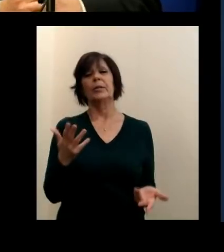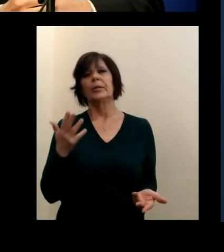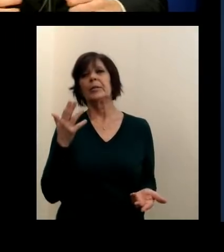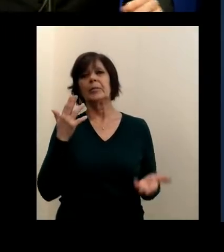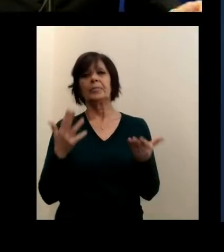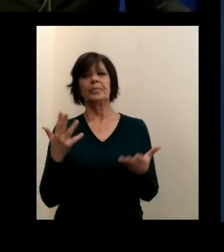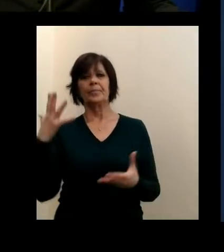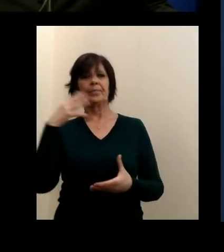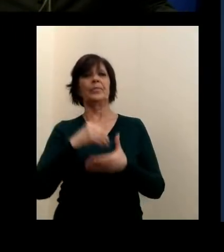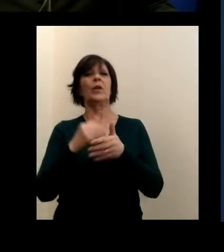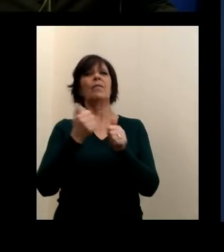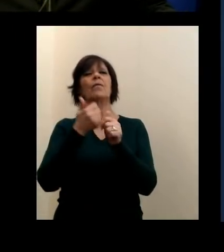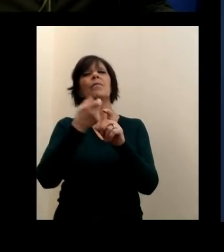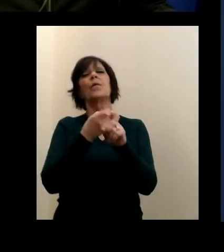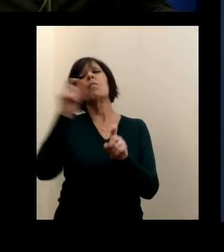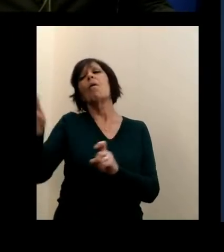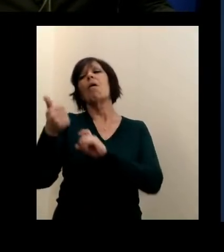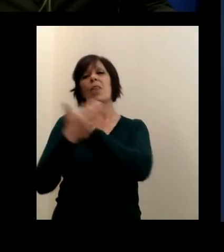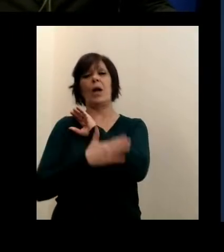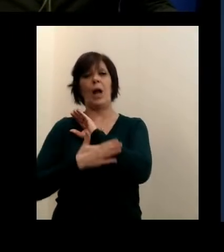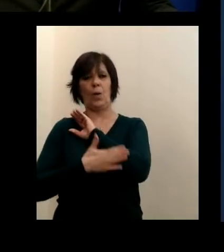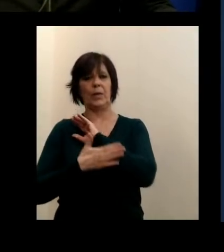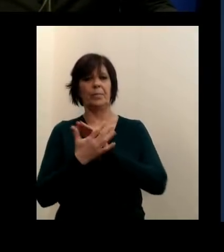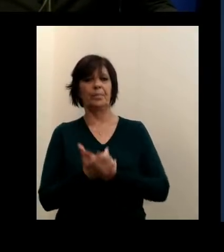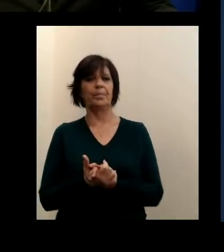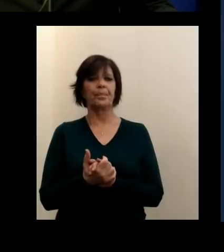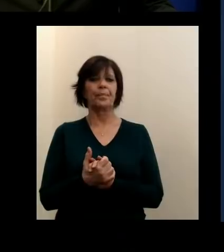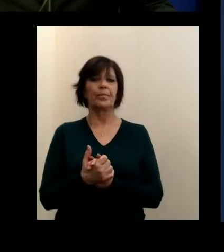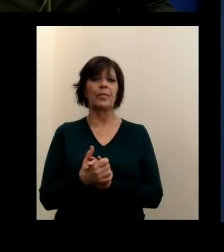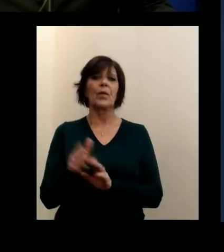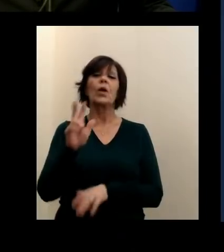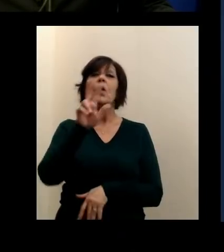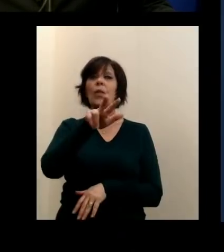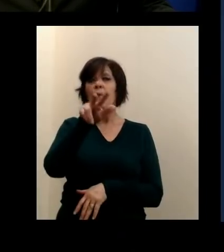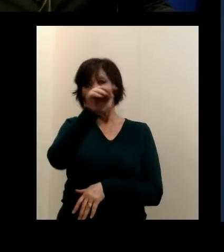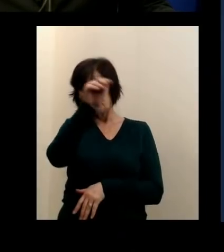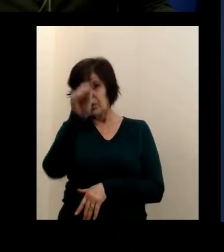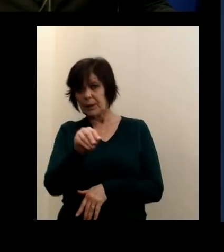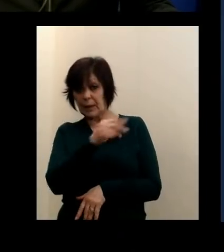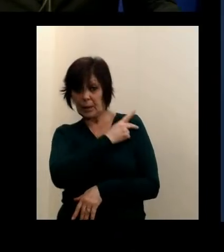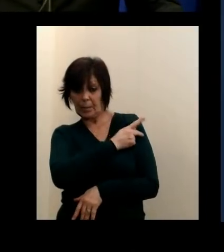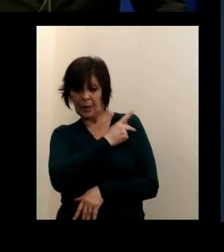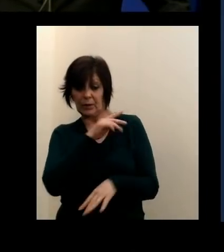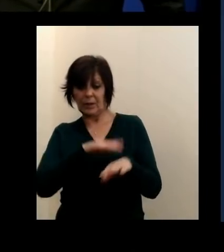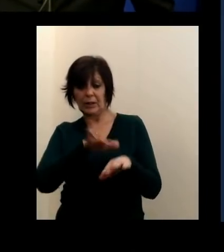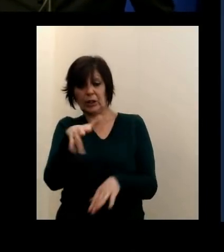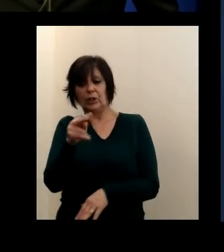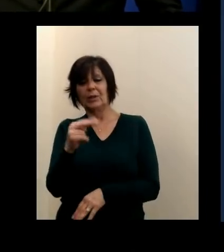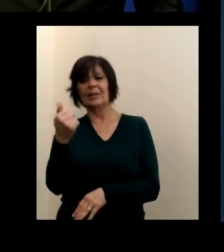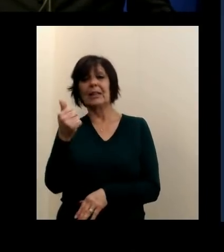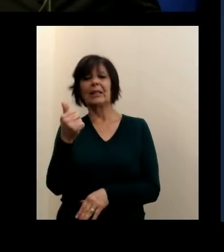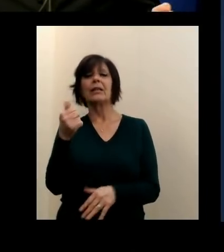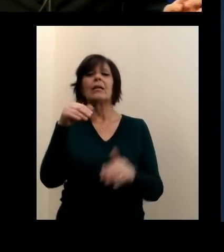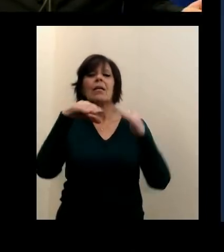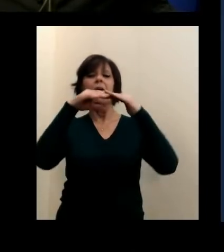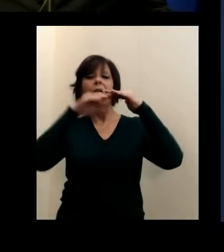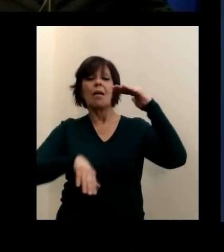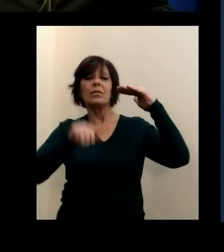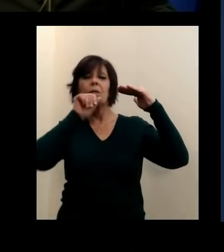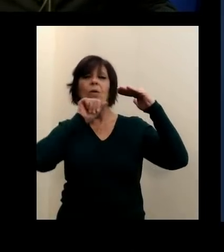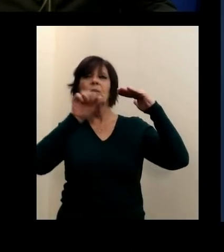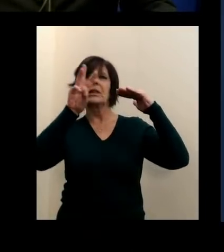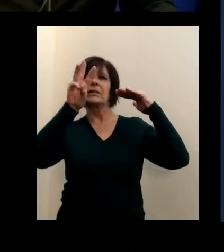included individuals from another county. And 33% of patients on January 10th were under the age of 60